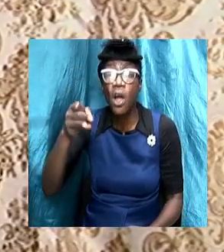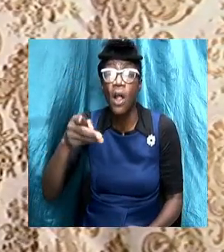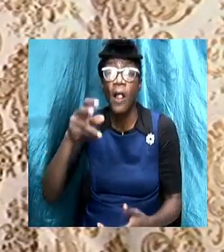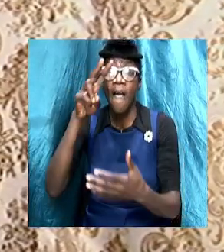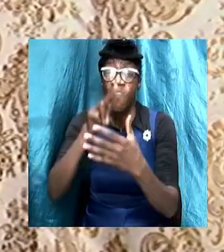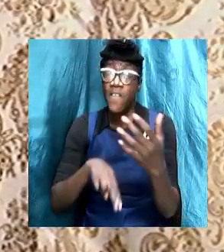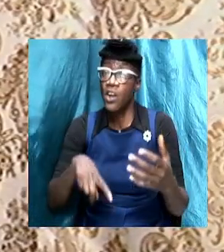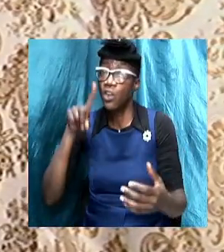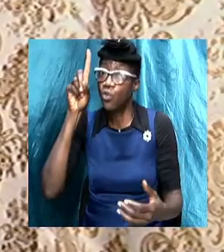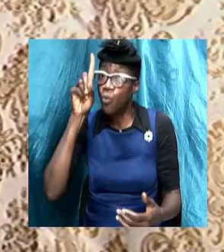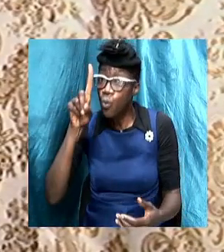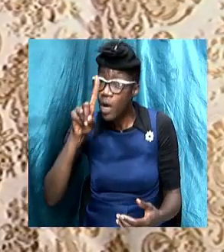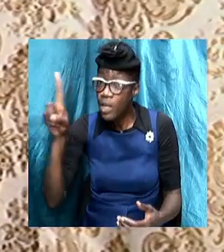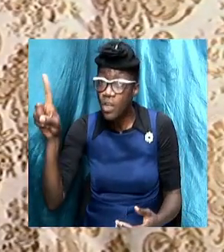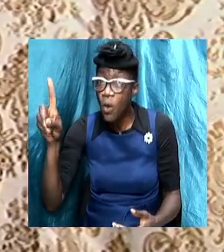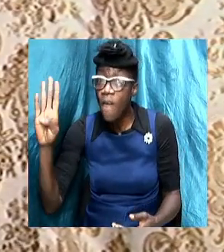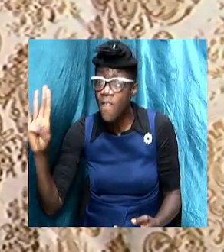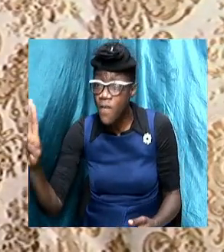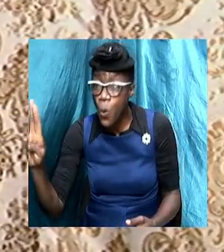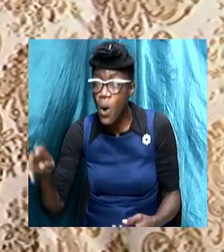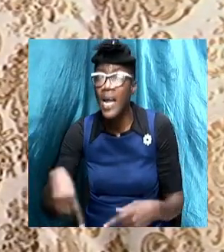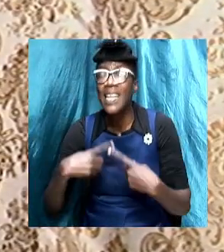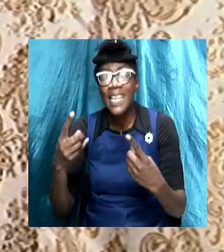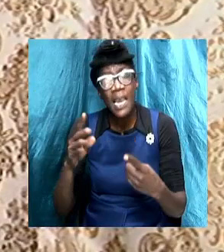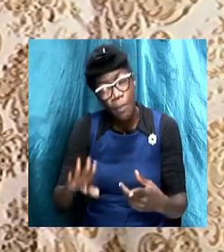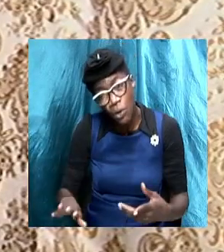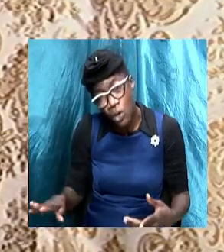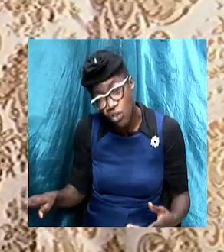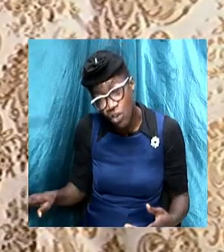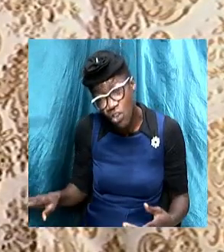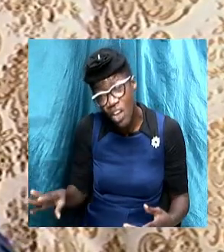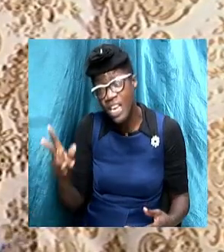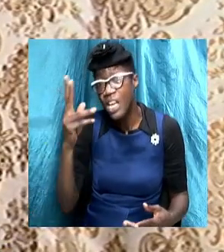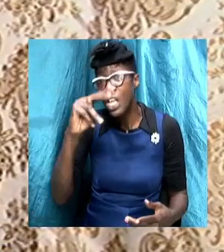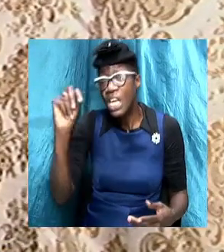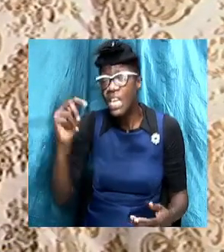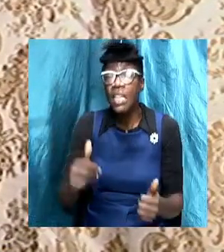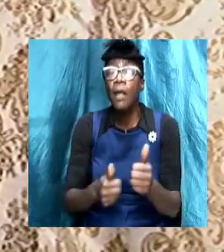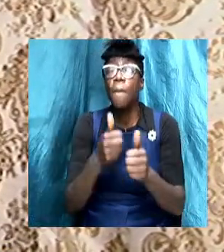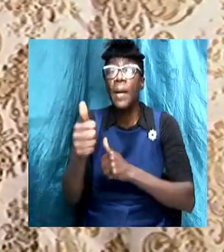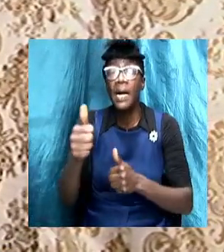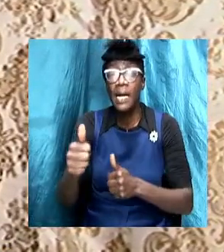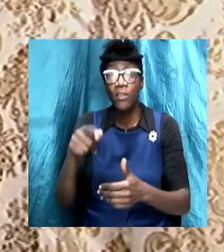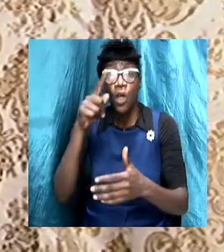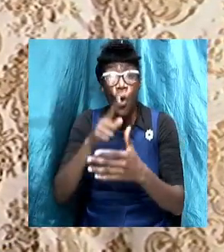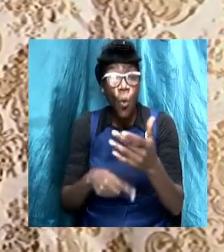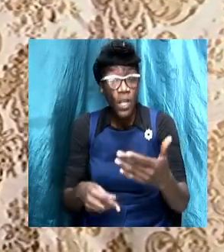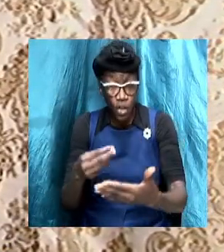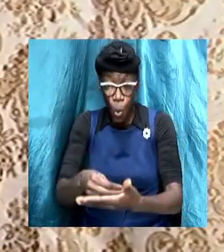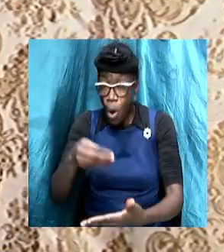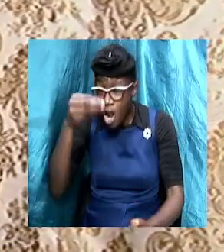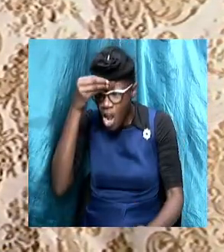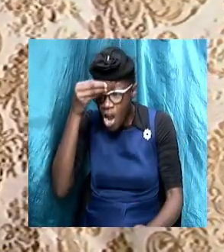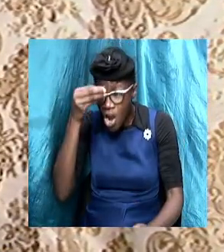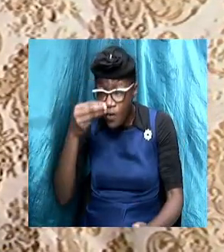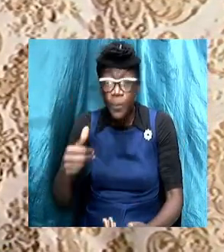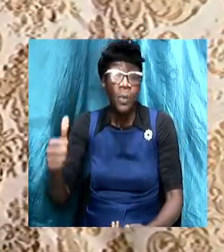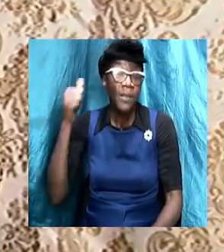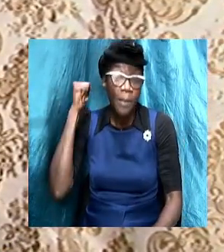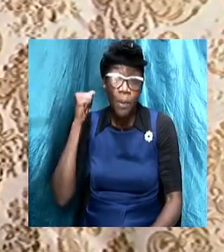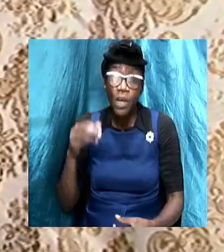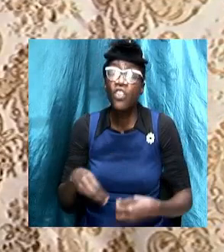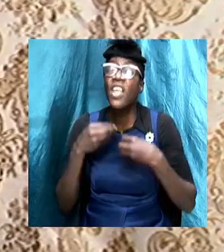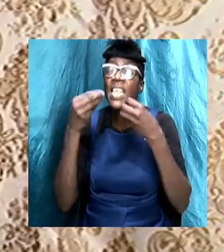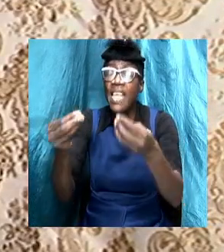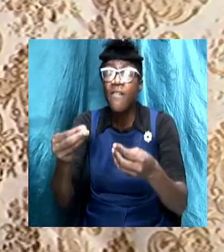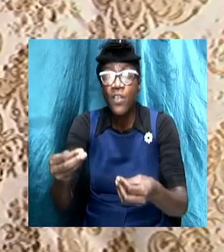the children of Israel, as he wrote in this song, that look here, you need to pass a lesson that you have learned on from the past, that it might give you